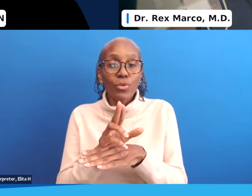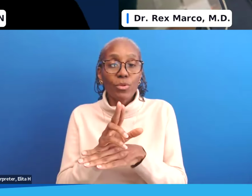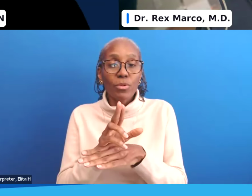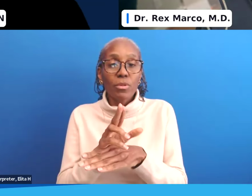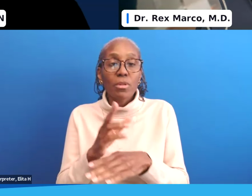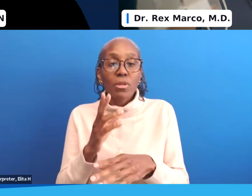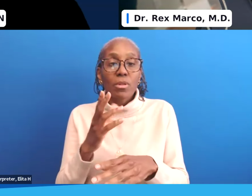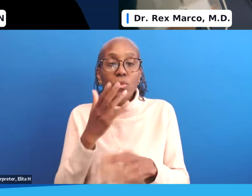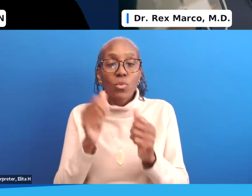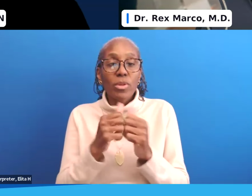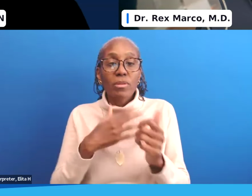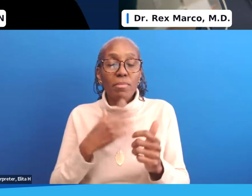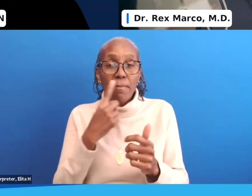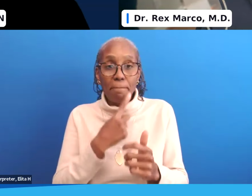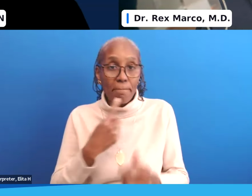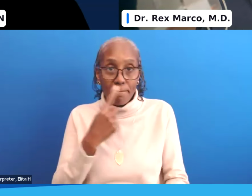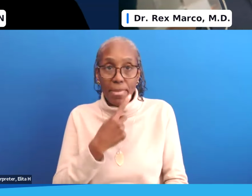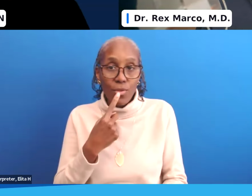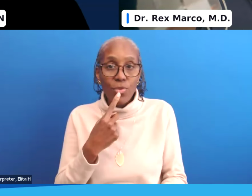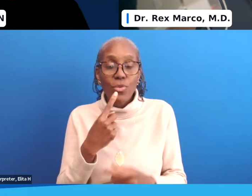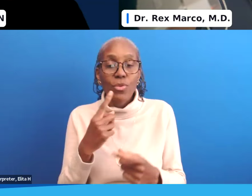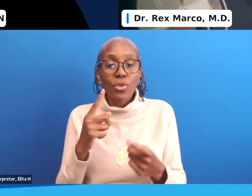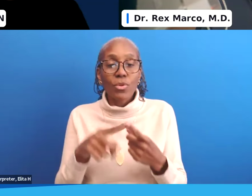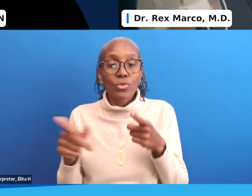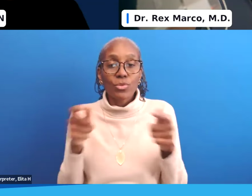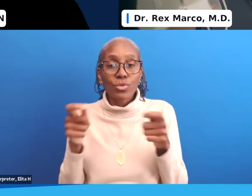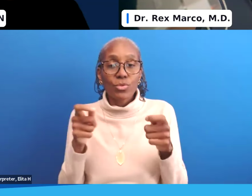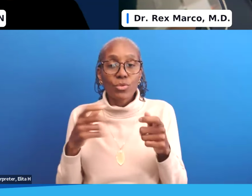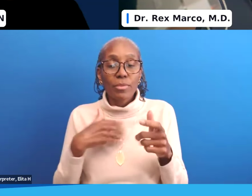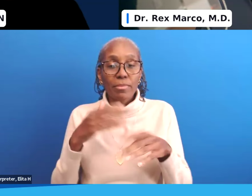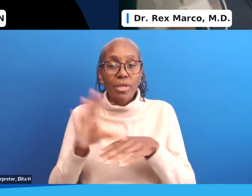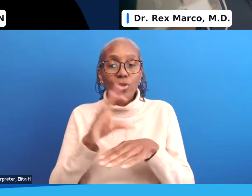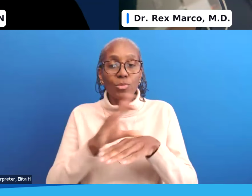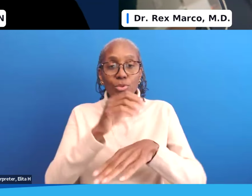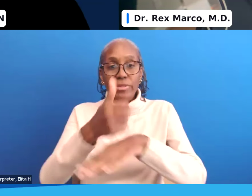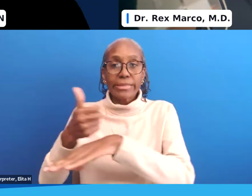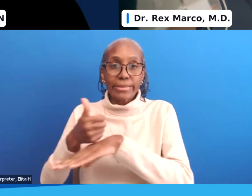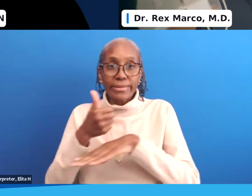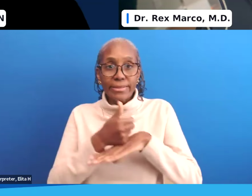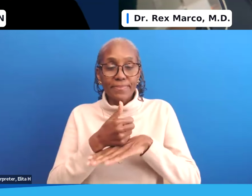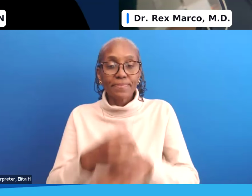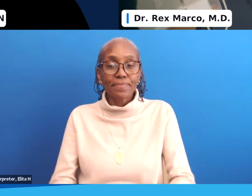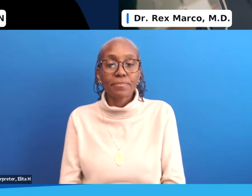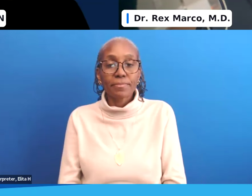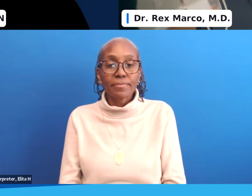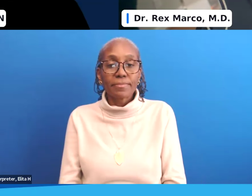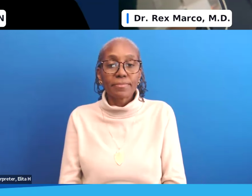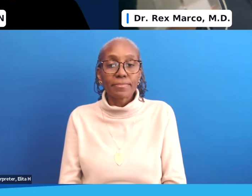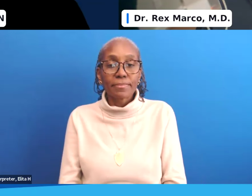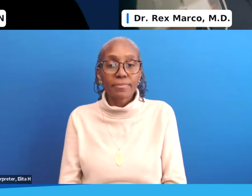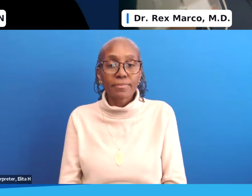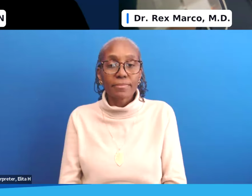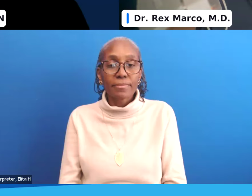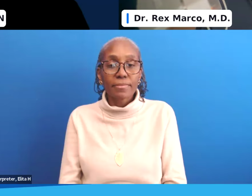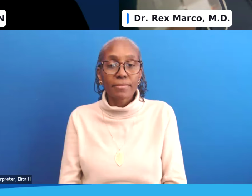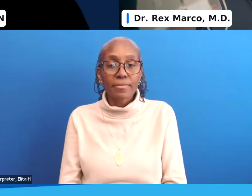use with my mouse to control my computer settings. And